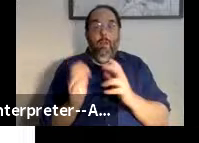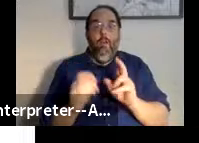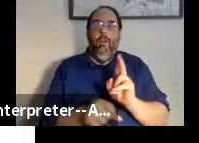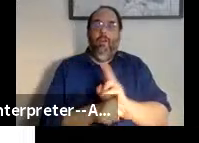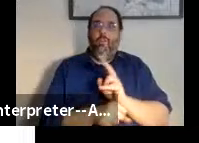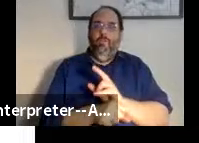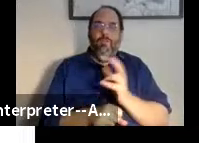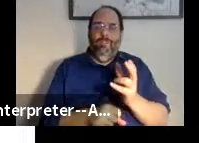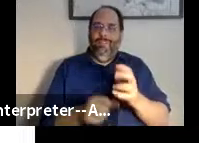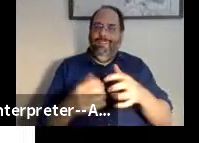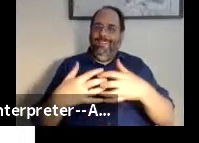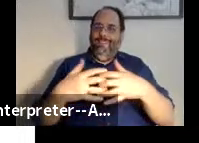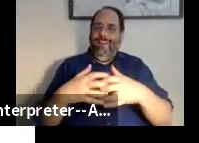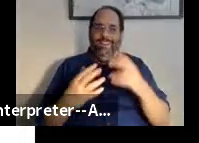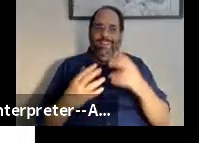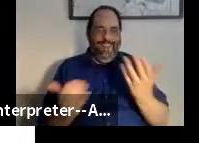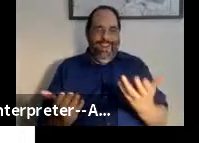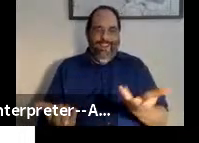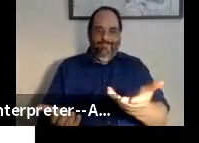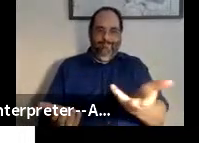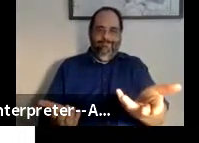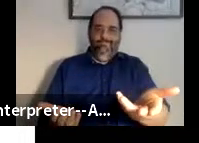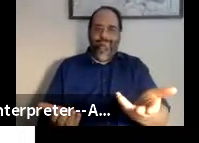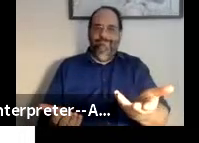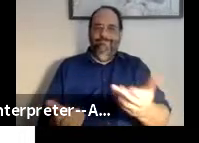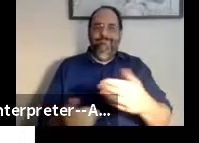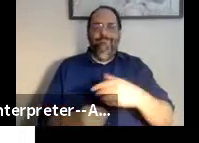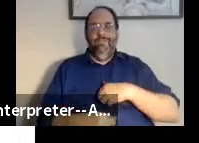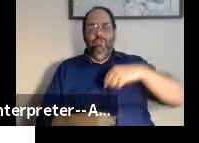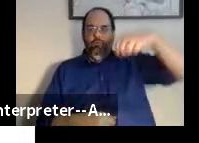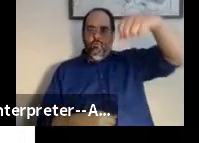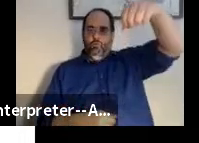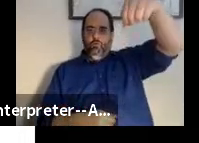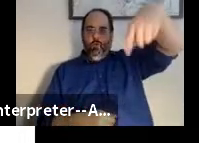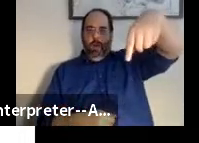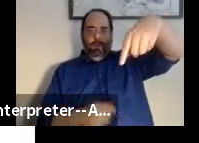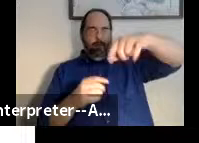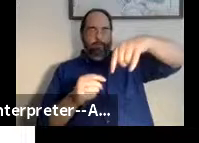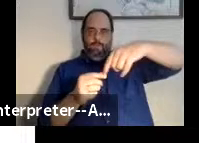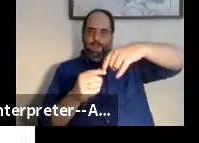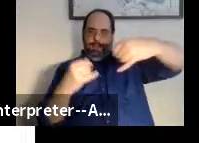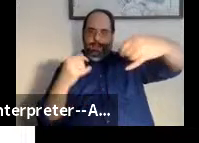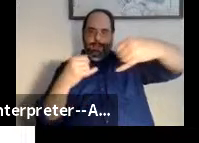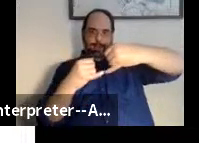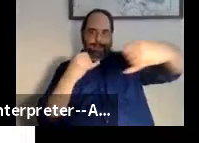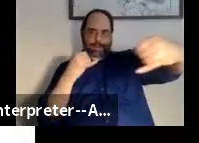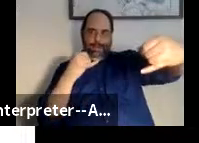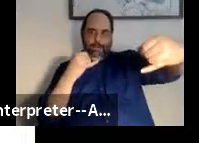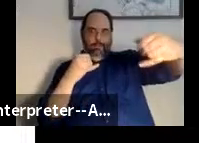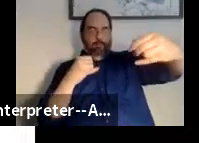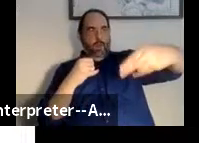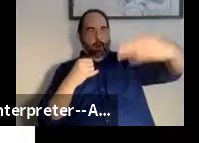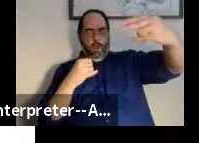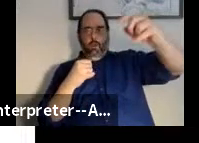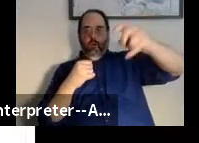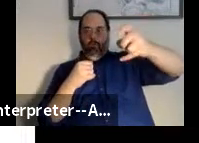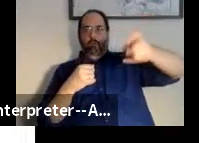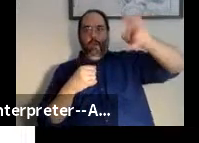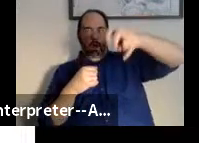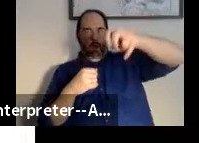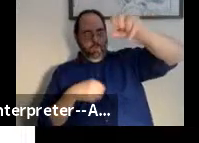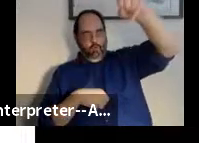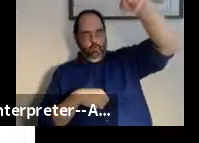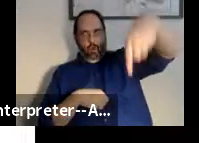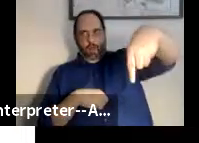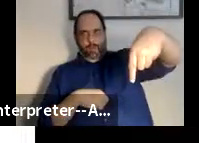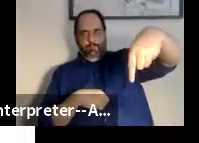that you see here on slide 14 by dropping it at the distance from the height of the elements in which are in this